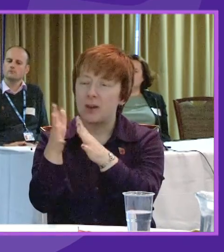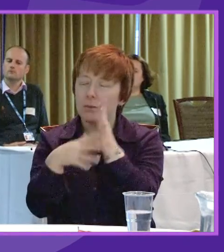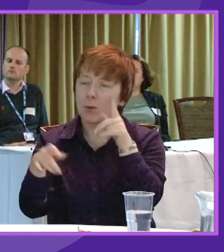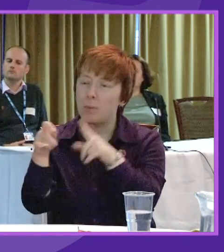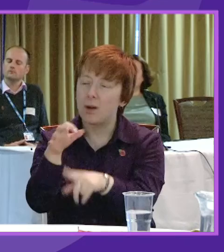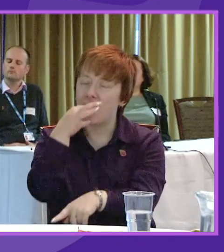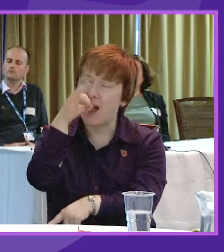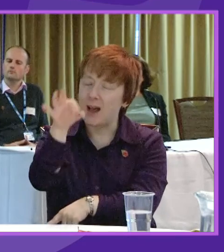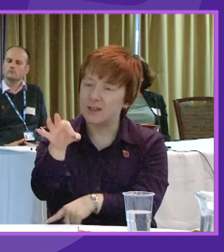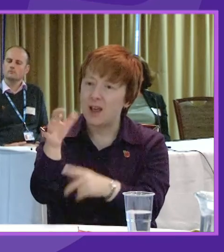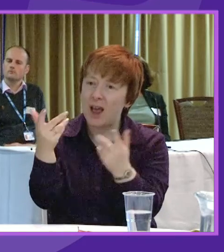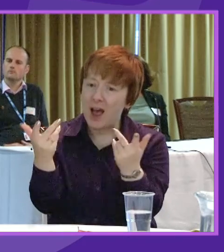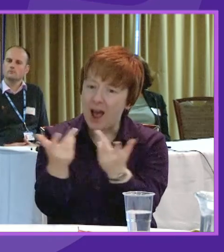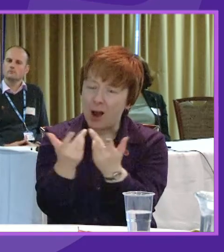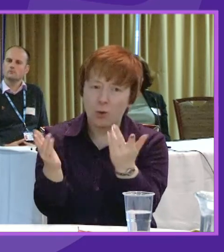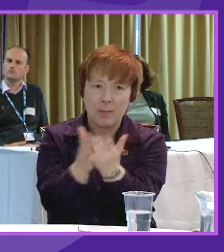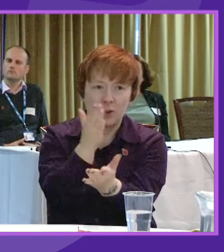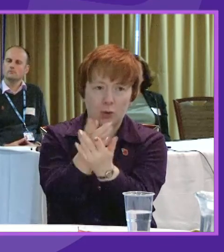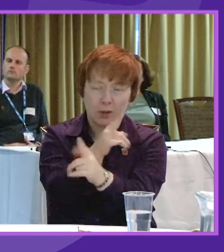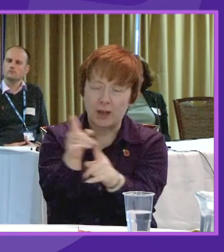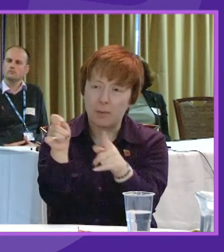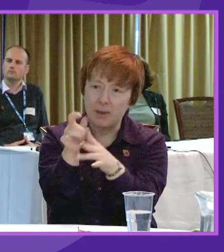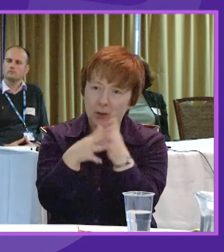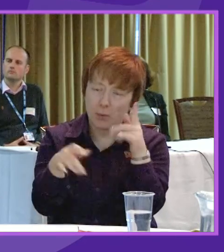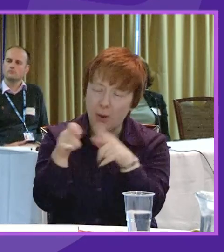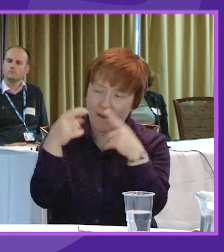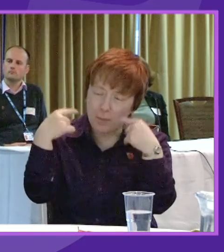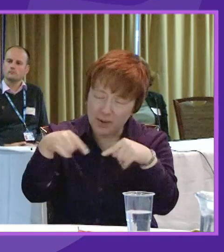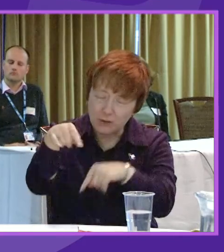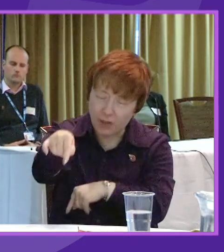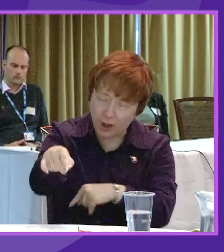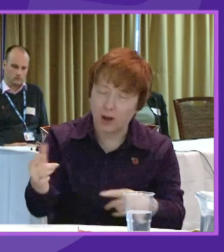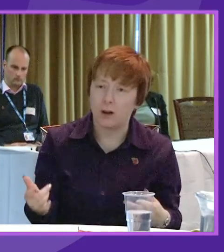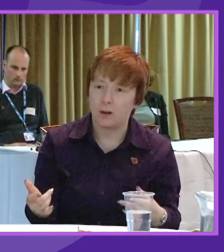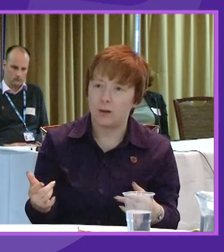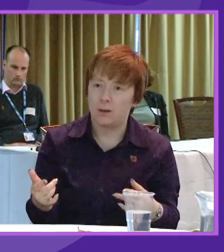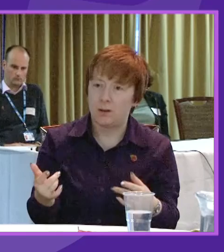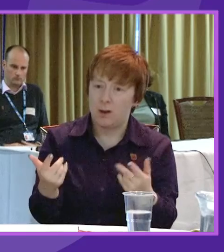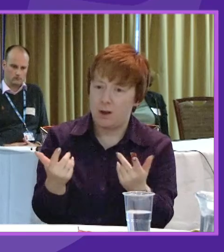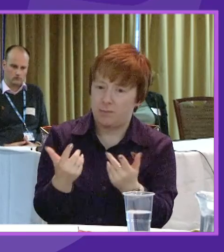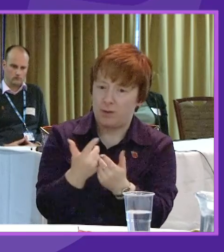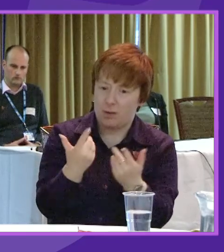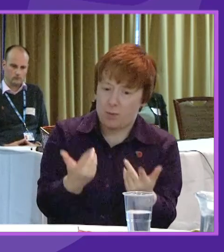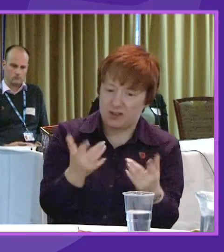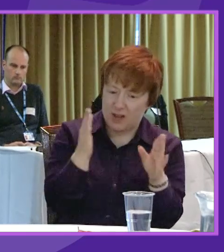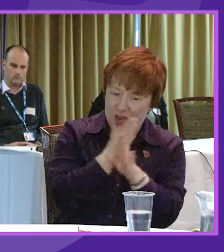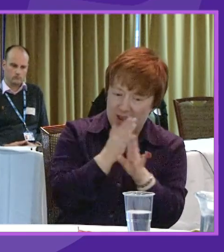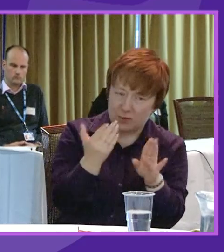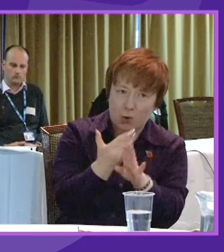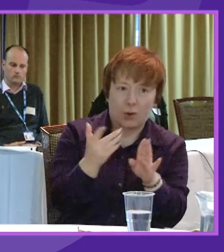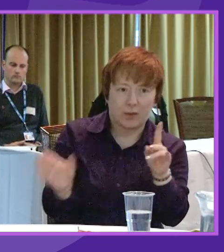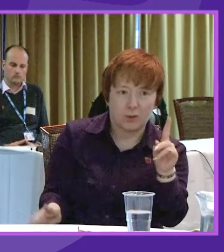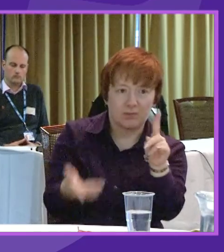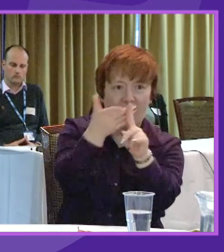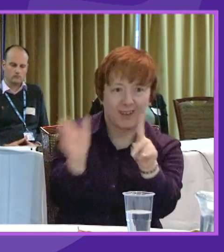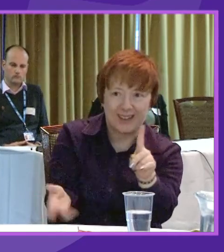morning about how do we give PWPs permission to do that other really valuable or even essential work that currently is hidden